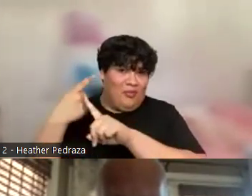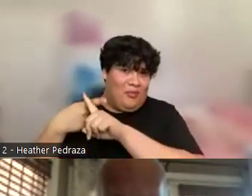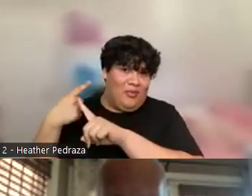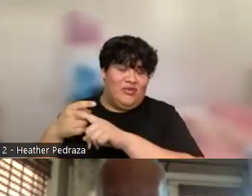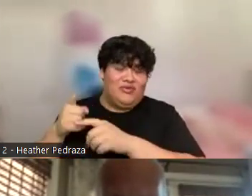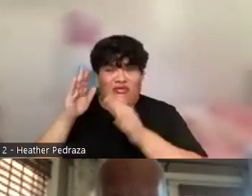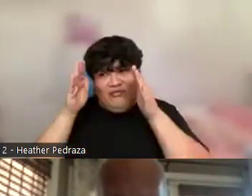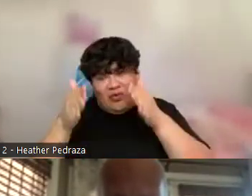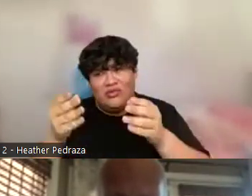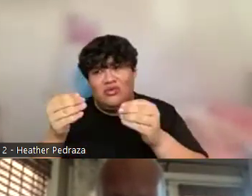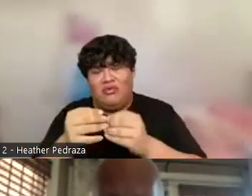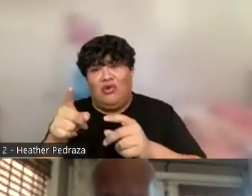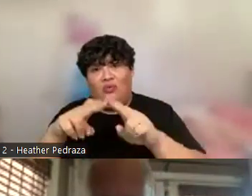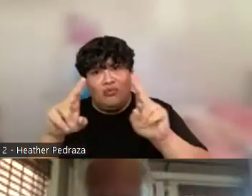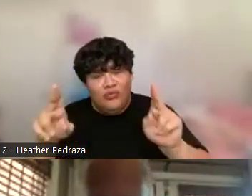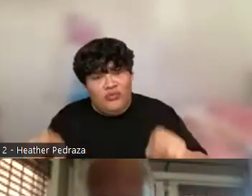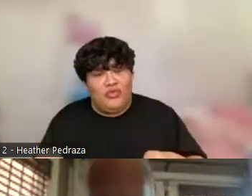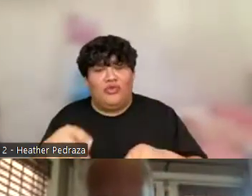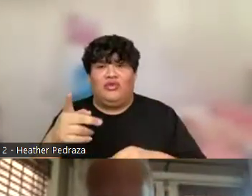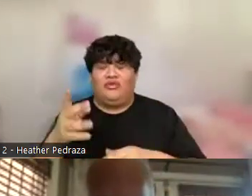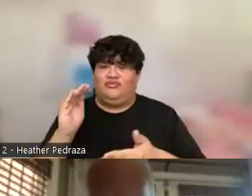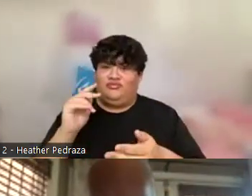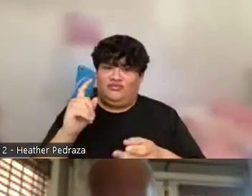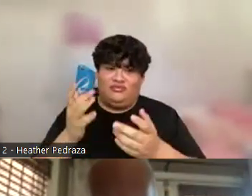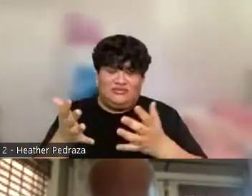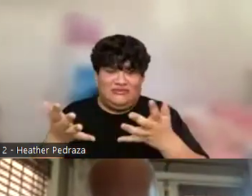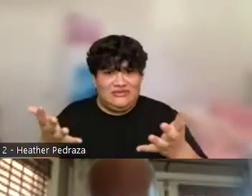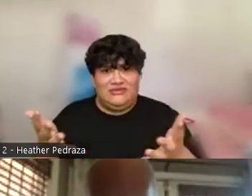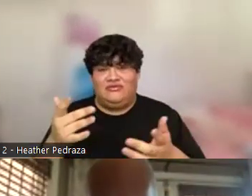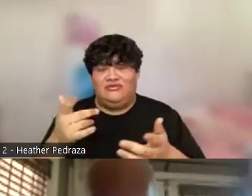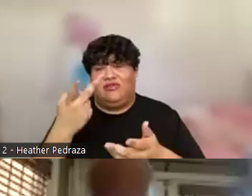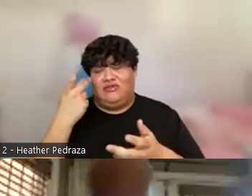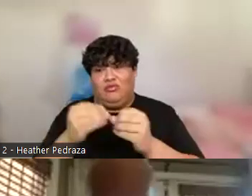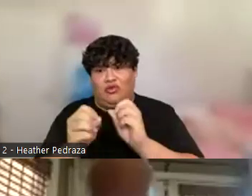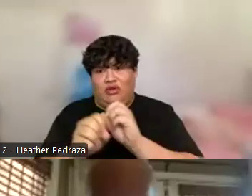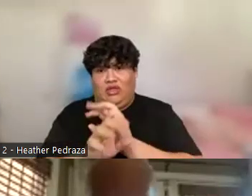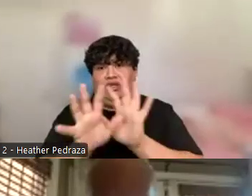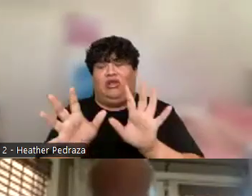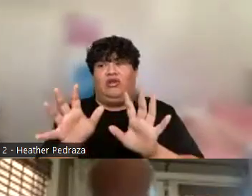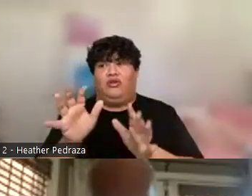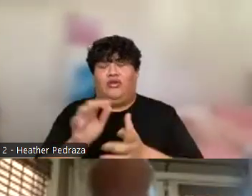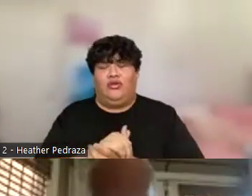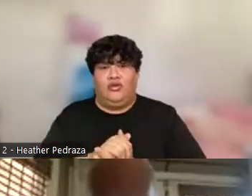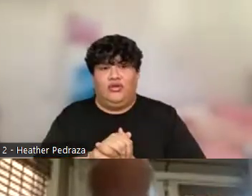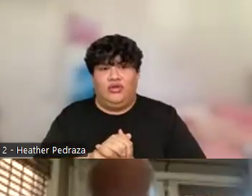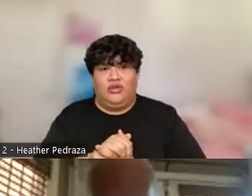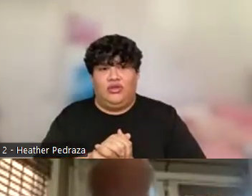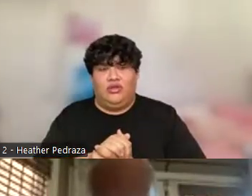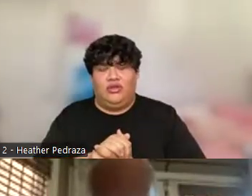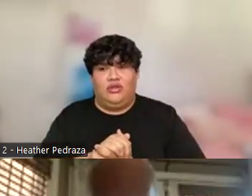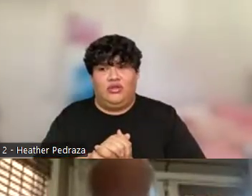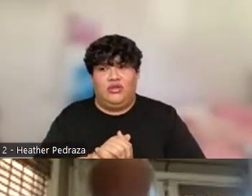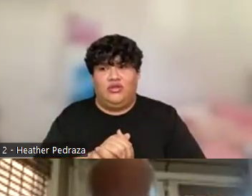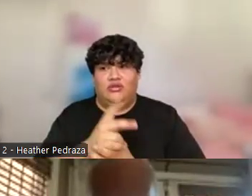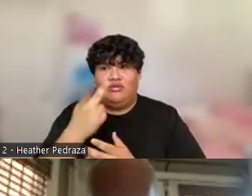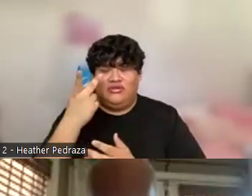some of the mandated reporting issues, and it's becoming clear to us, anyway, that the solution or part of